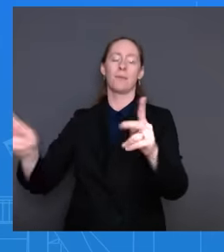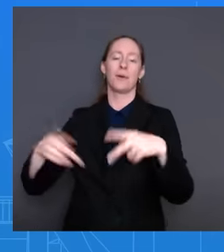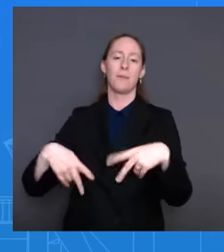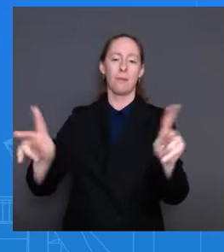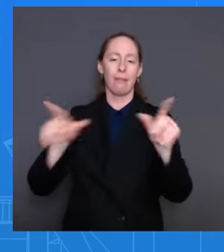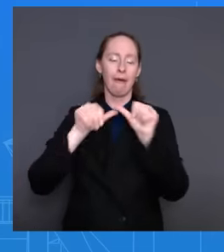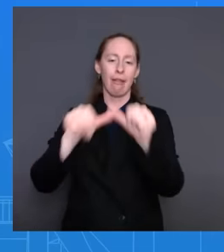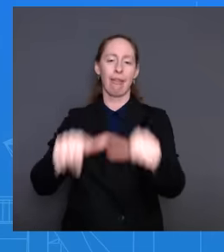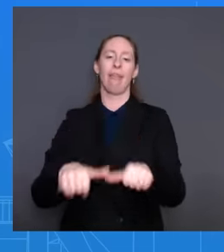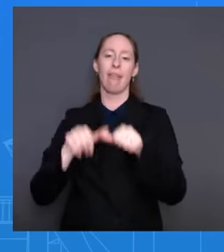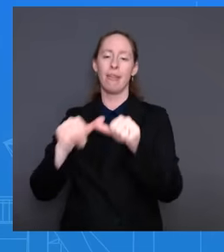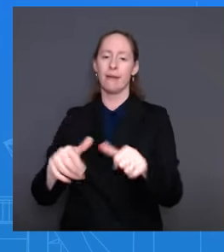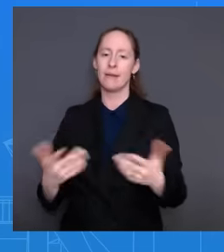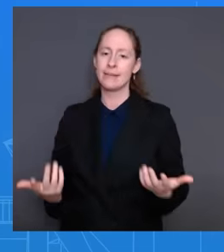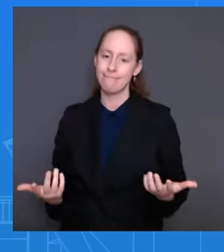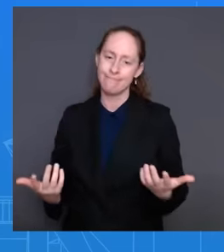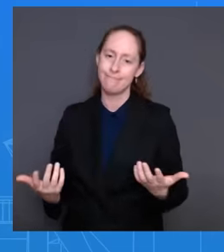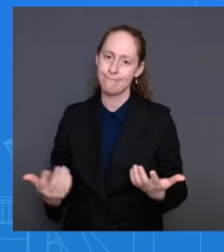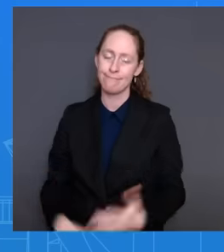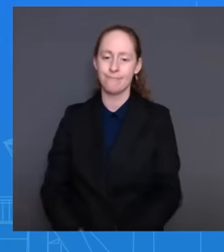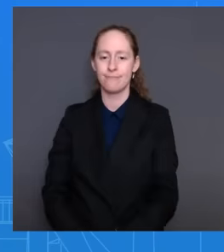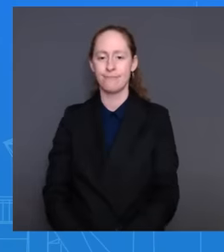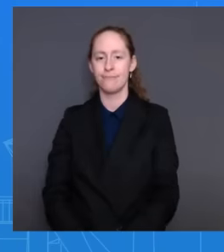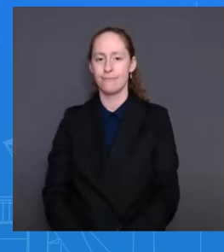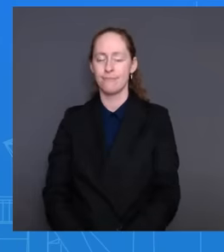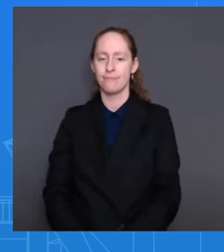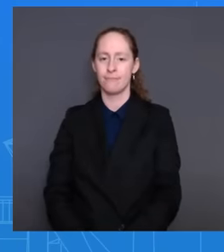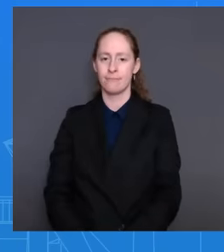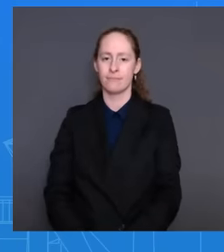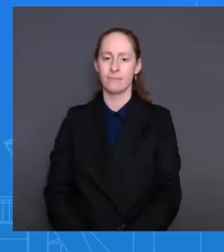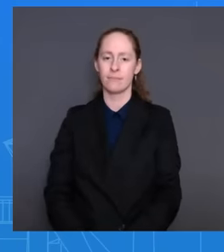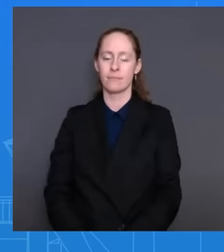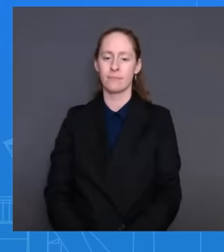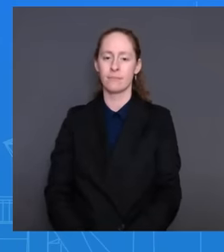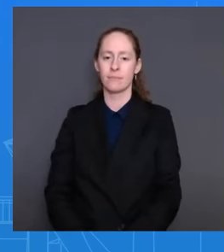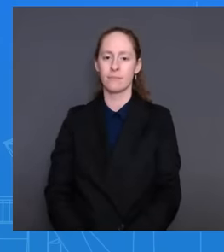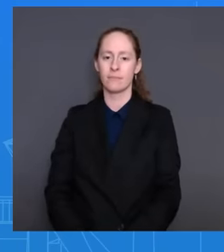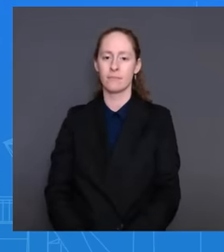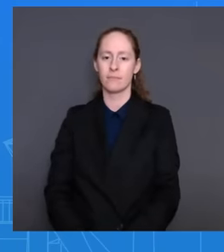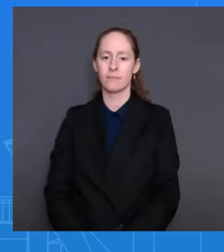And so that is not his focus, obviously.